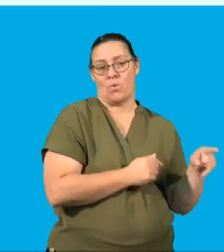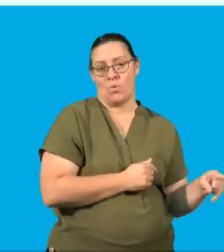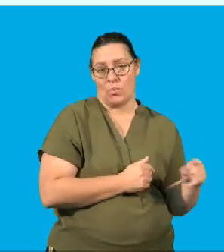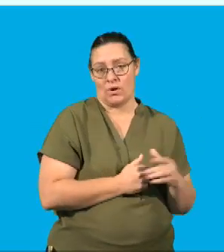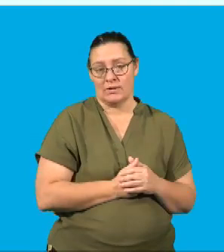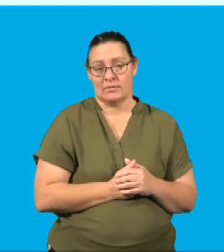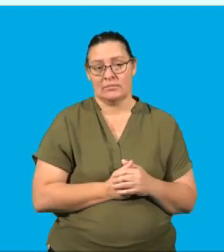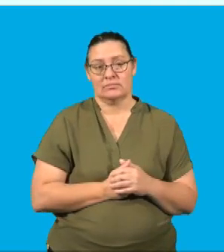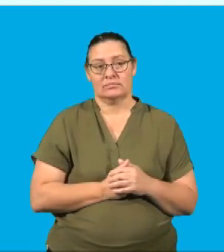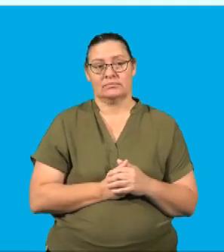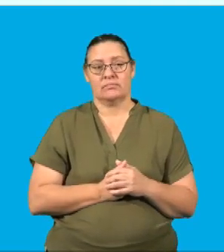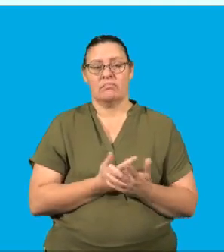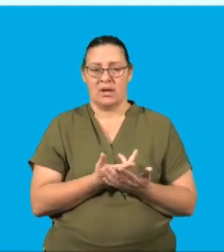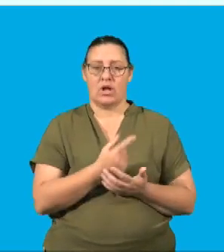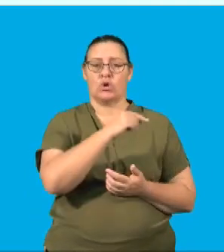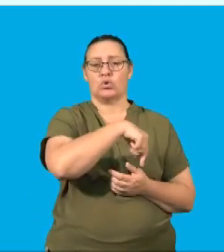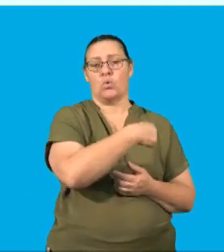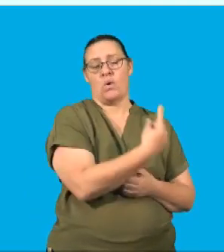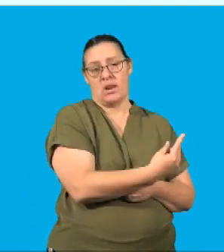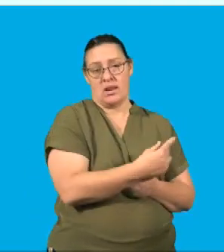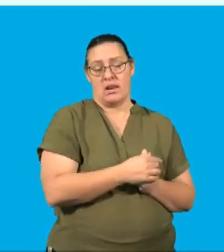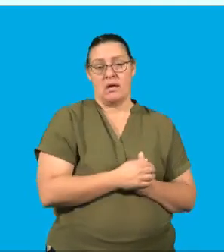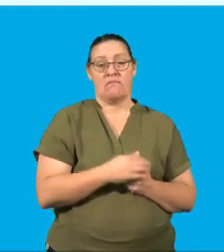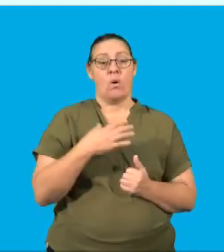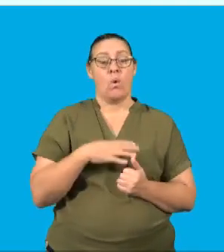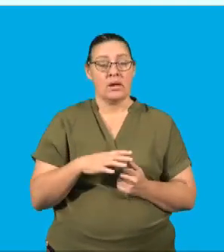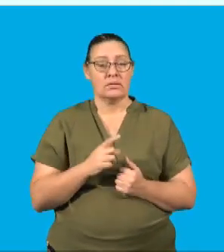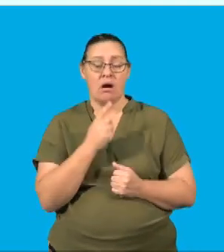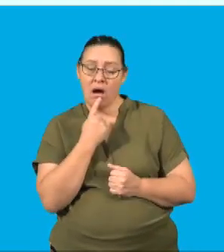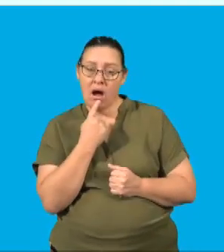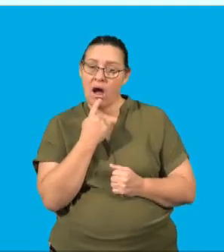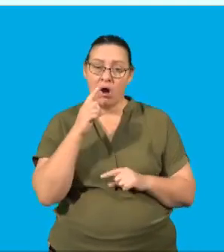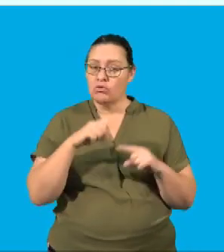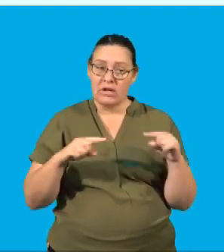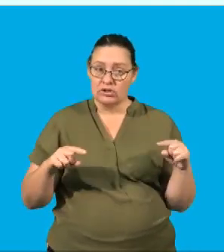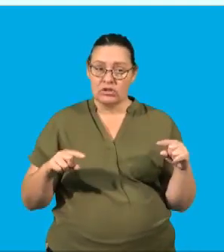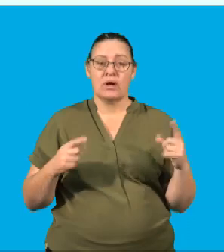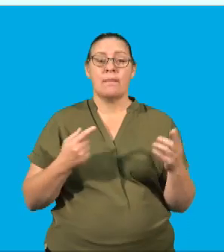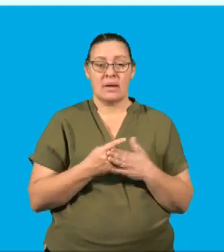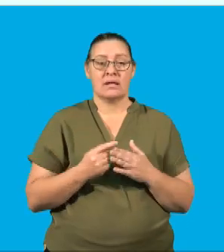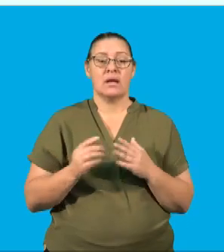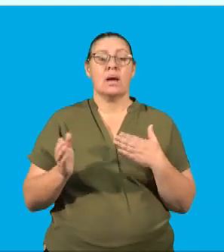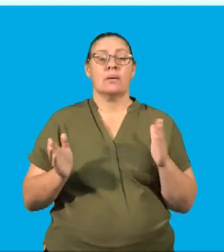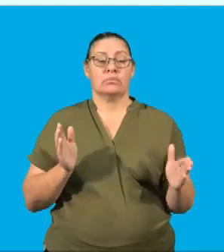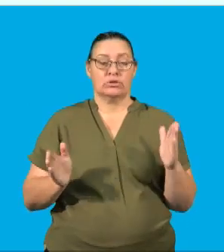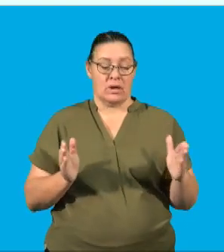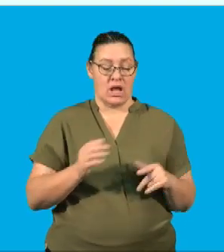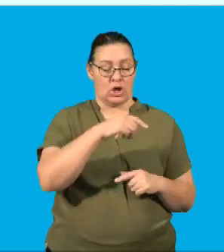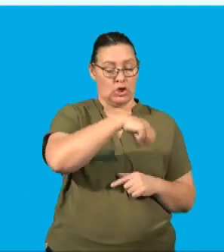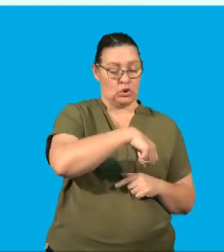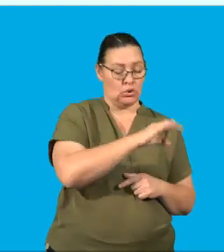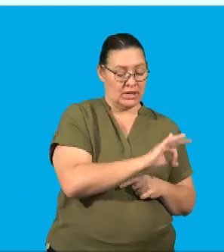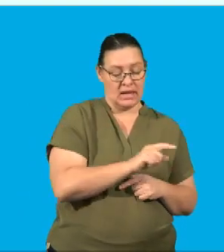lower quartile, or rather quartile 1. And if you want your interquartile range is between Q3